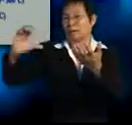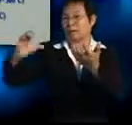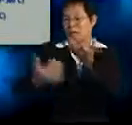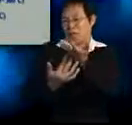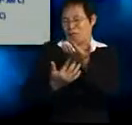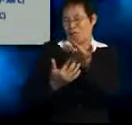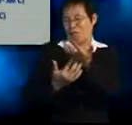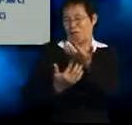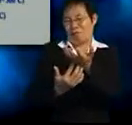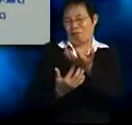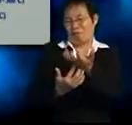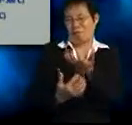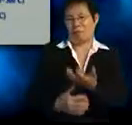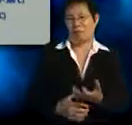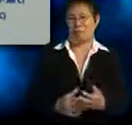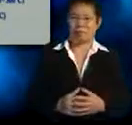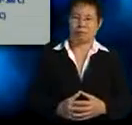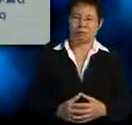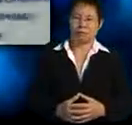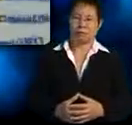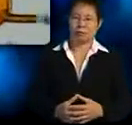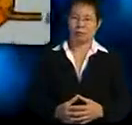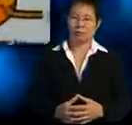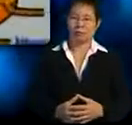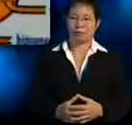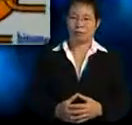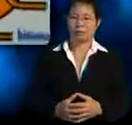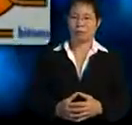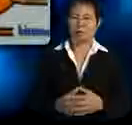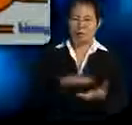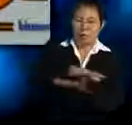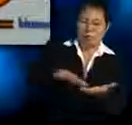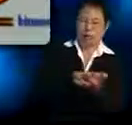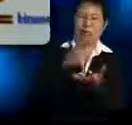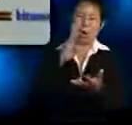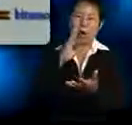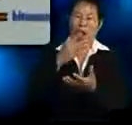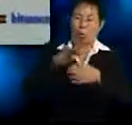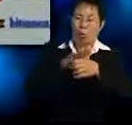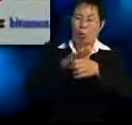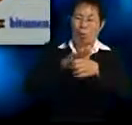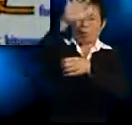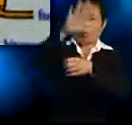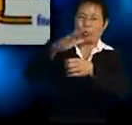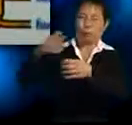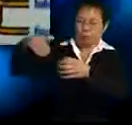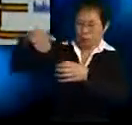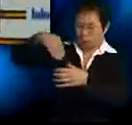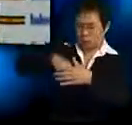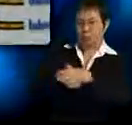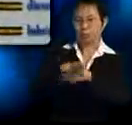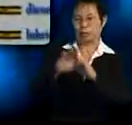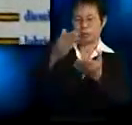Celsius in an oil refinery. The mixture of liquid and hot vapor is channeled through